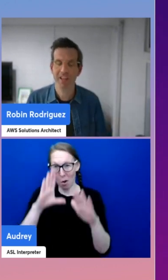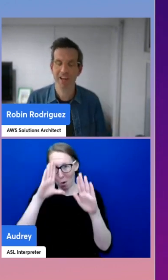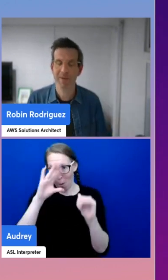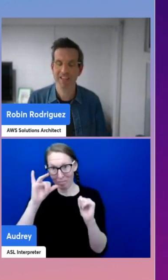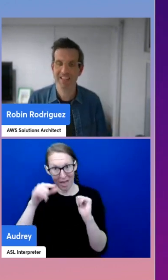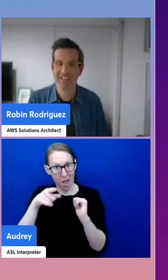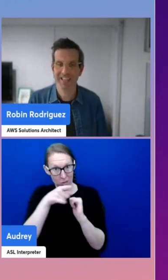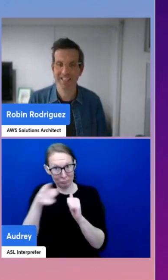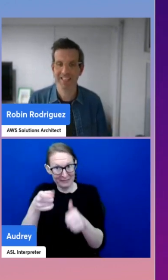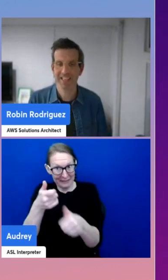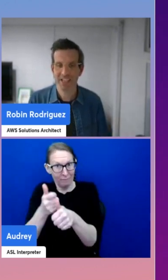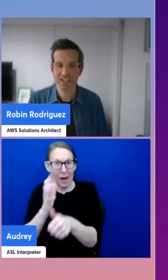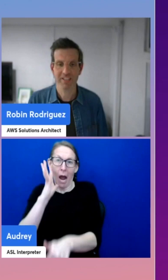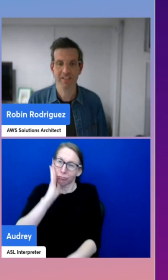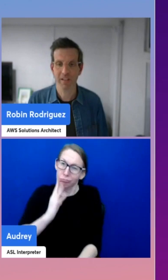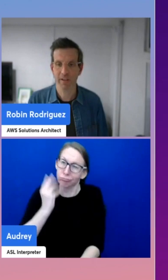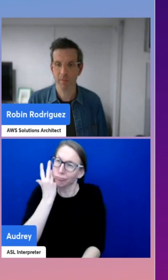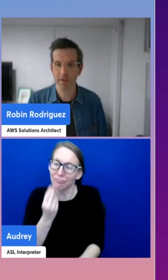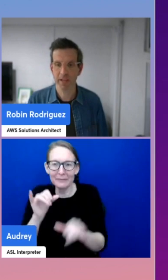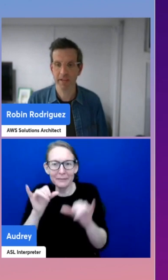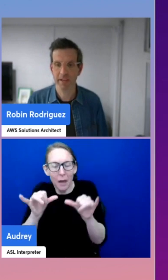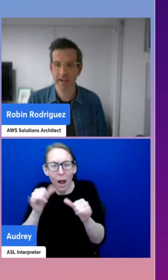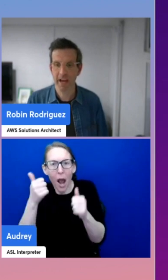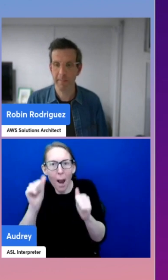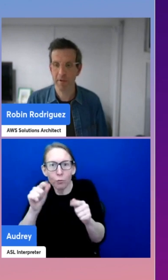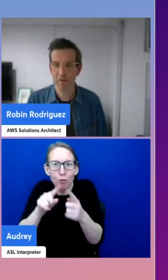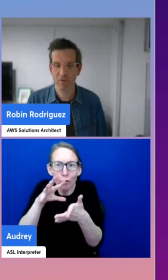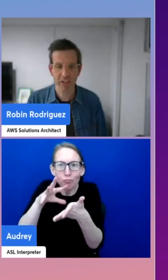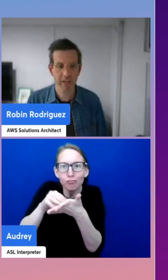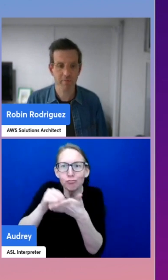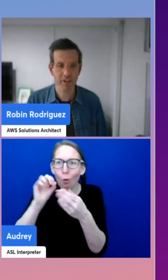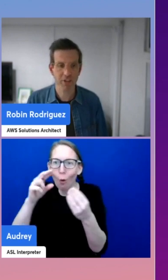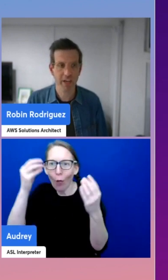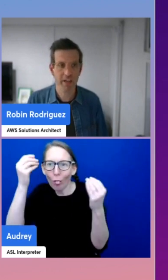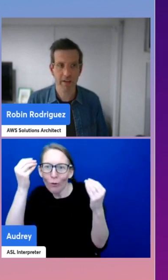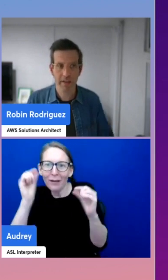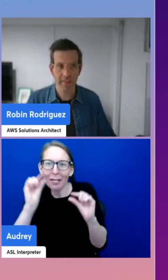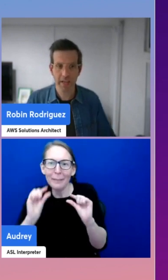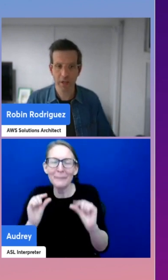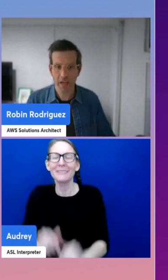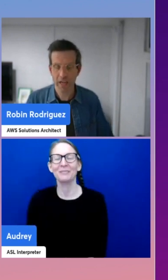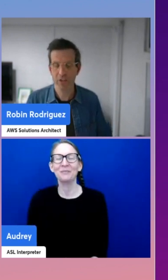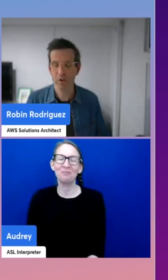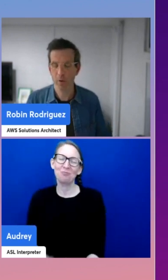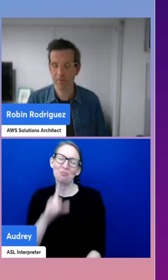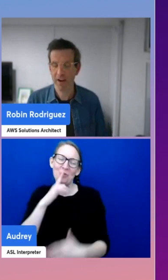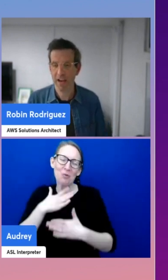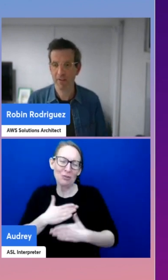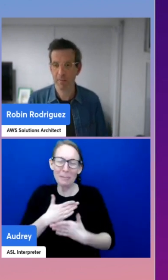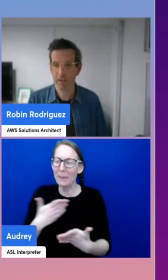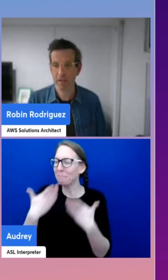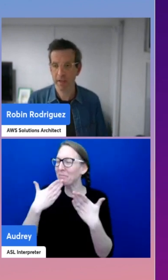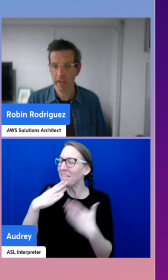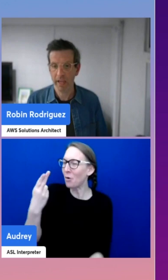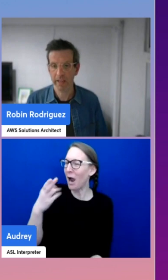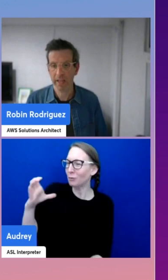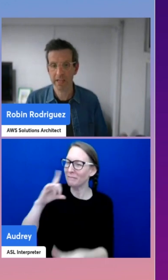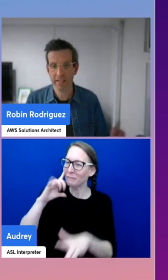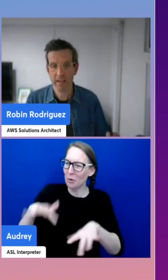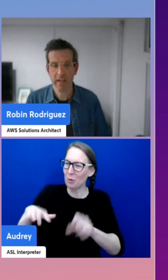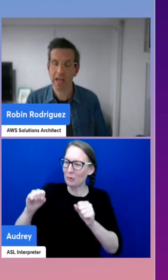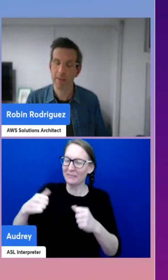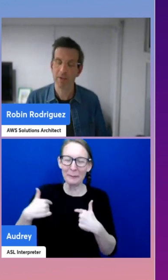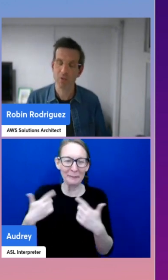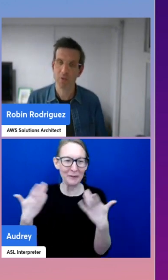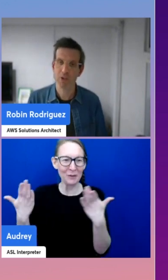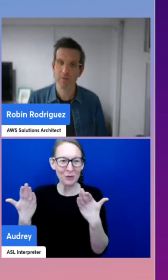learned or thought about DNS just a little bit. Really appreciate it. Thank you to HashiCorp for having me. And like I